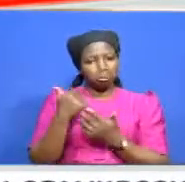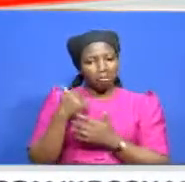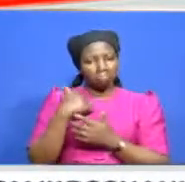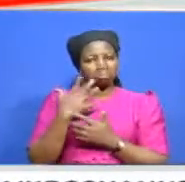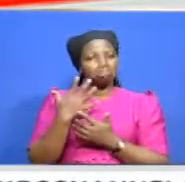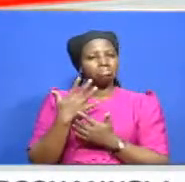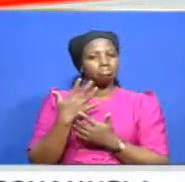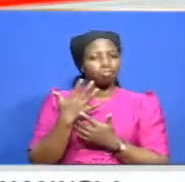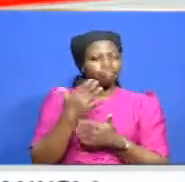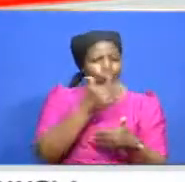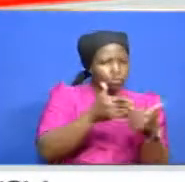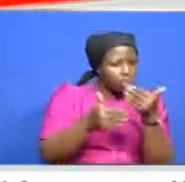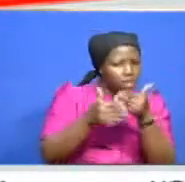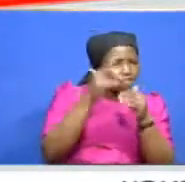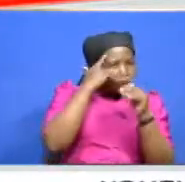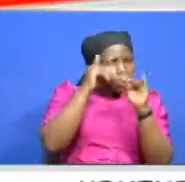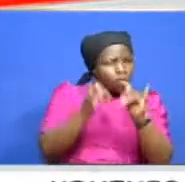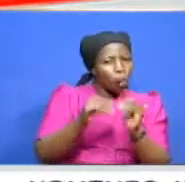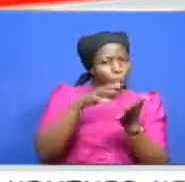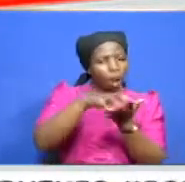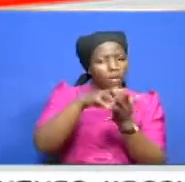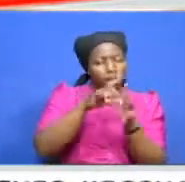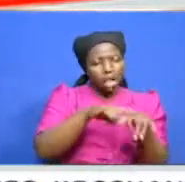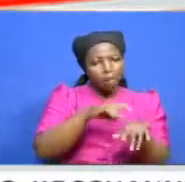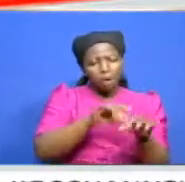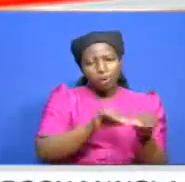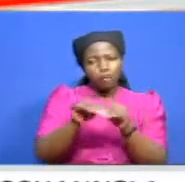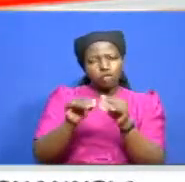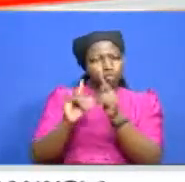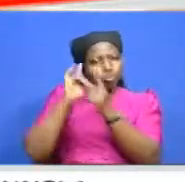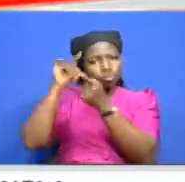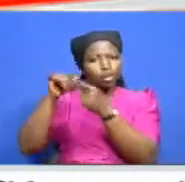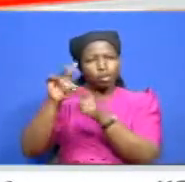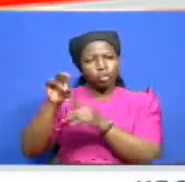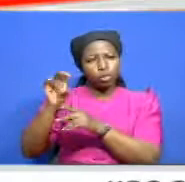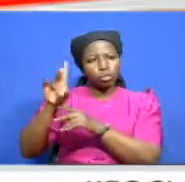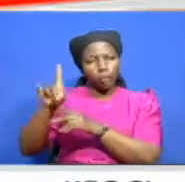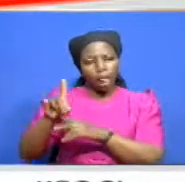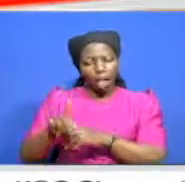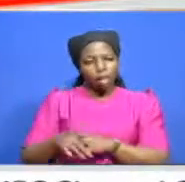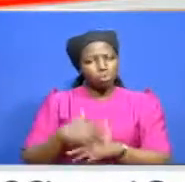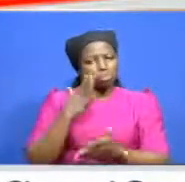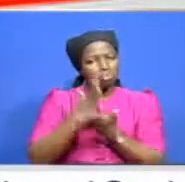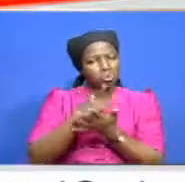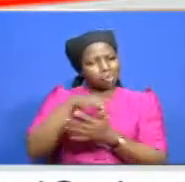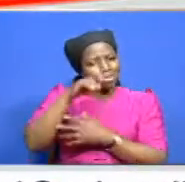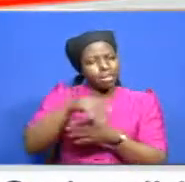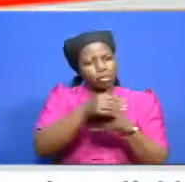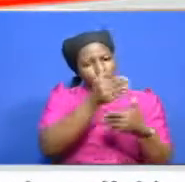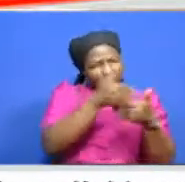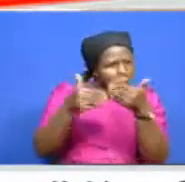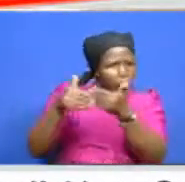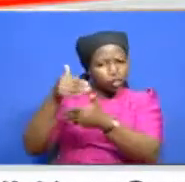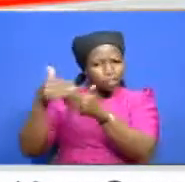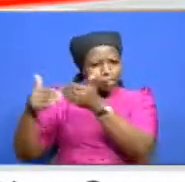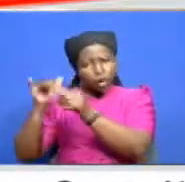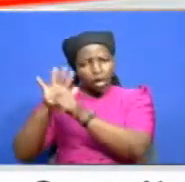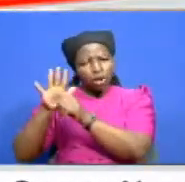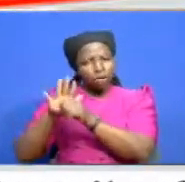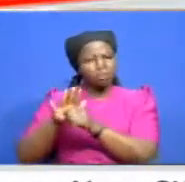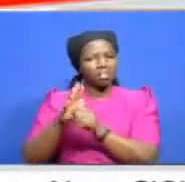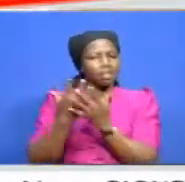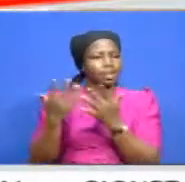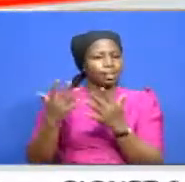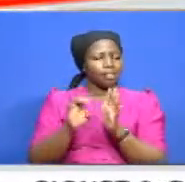normal. As we go towards 2021, of course, we will require to put in a lot of infrastructure, especially